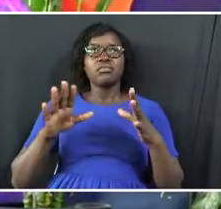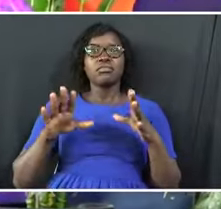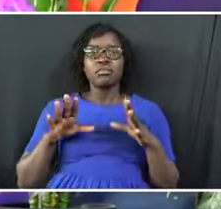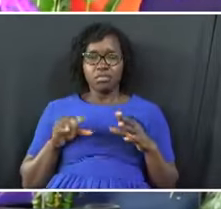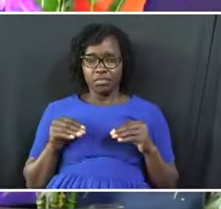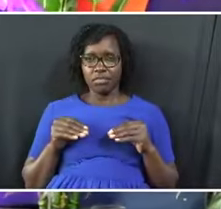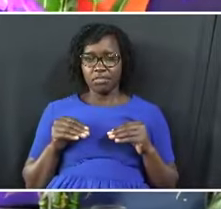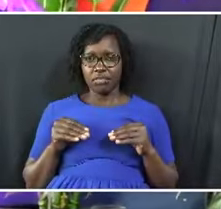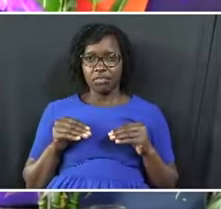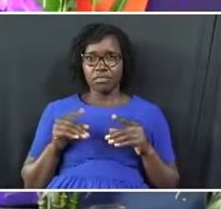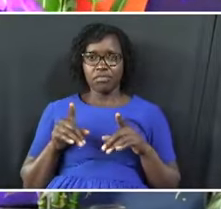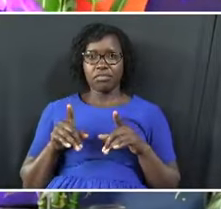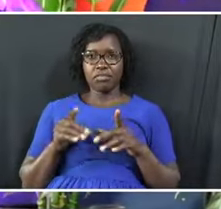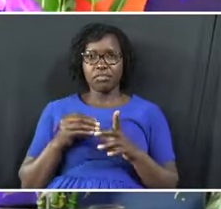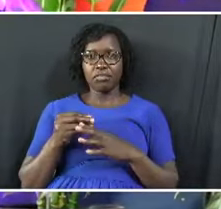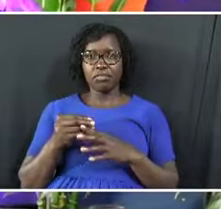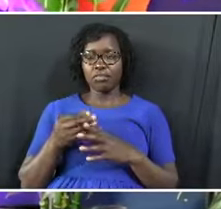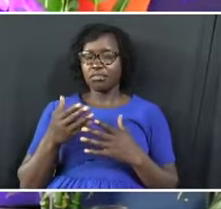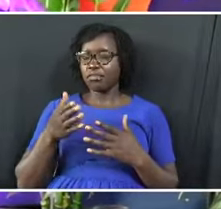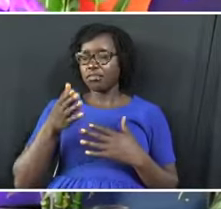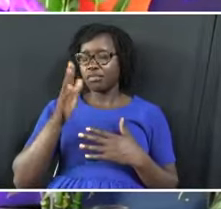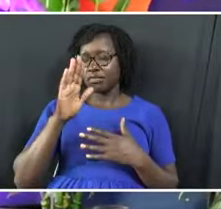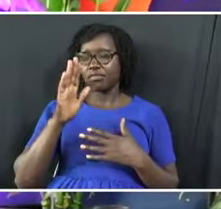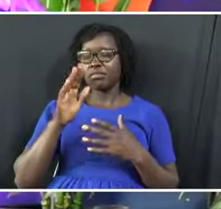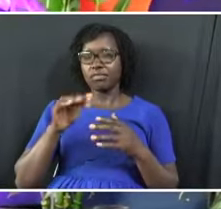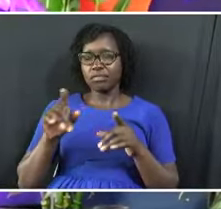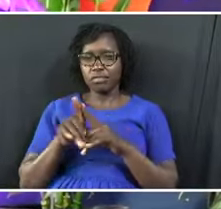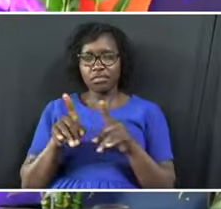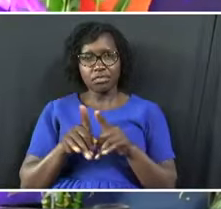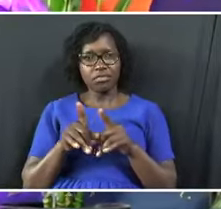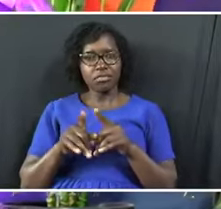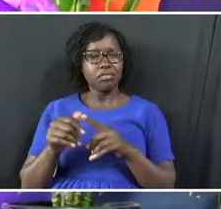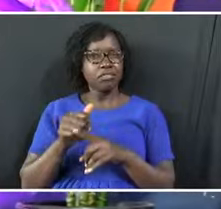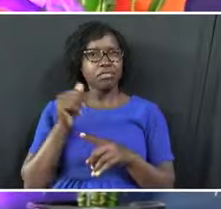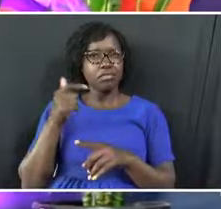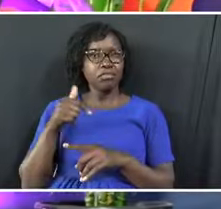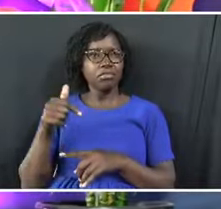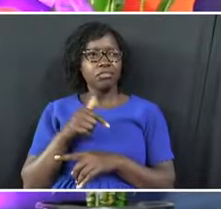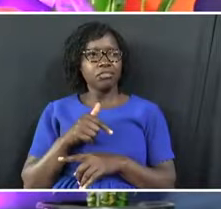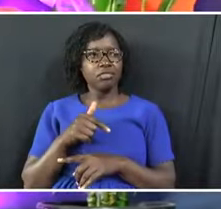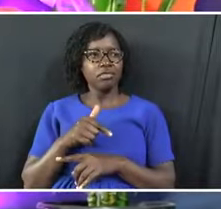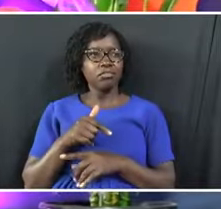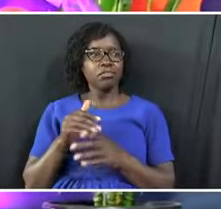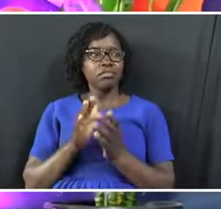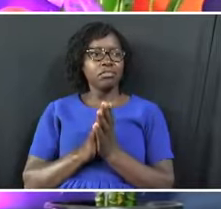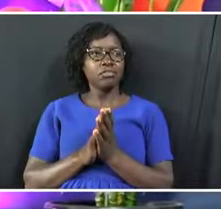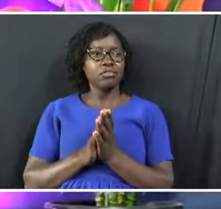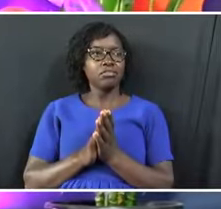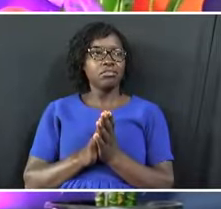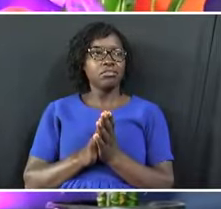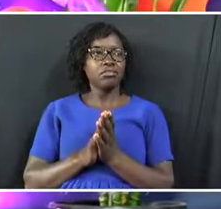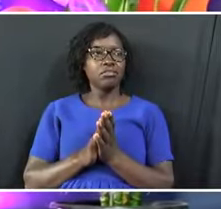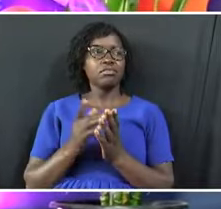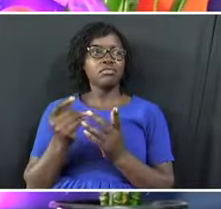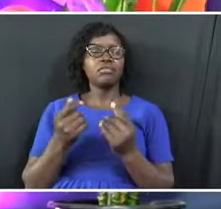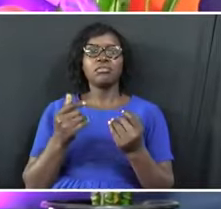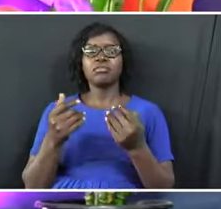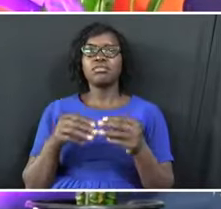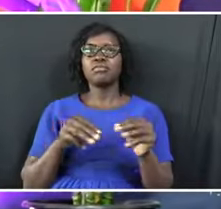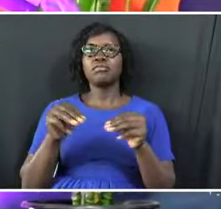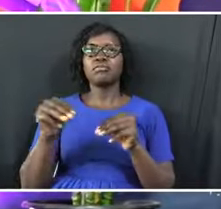acceptance, also God keeps on rejecting us. The elimination method does not always